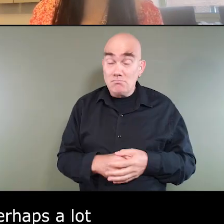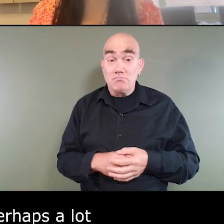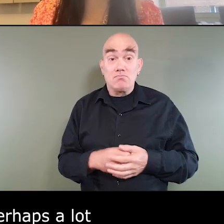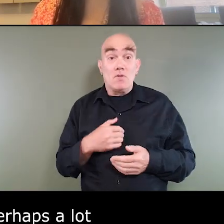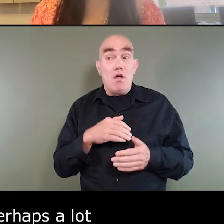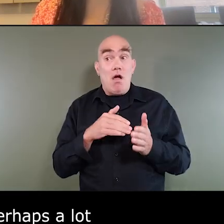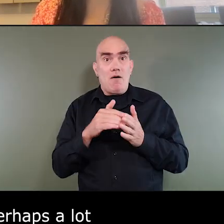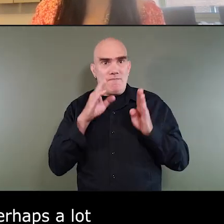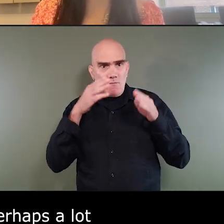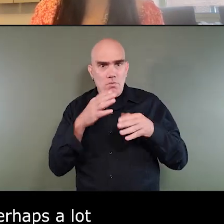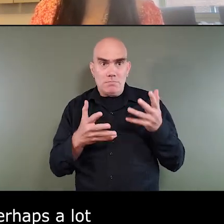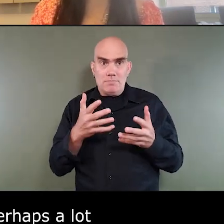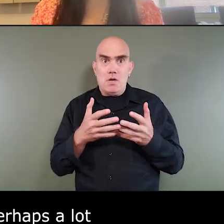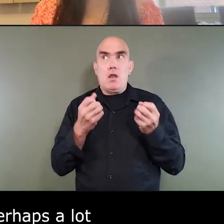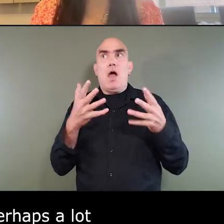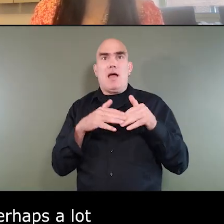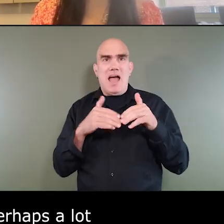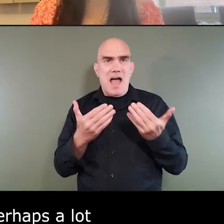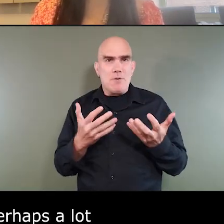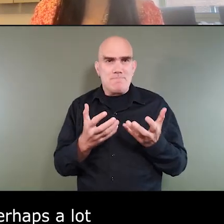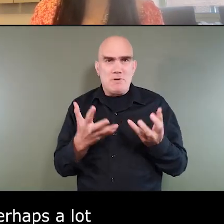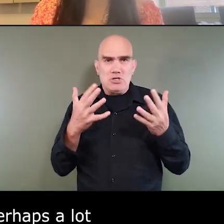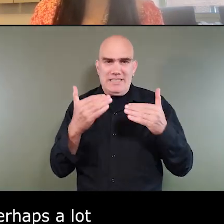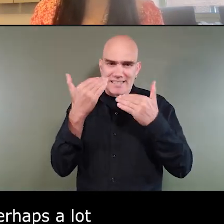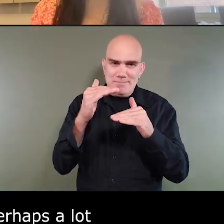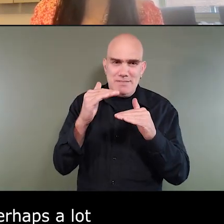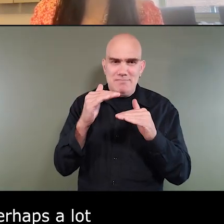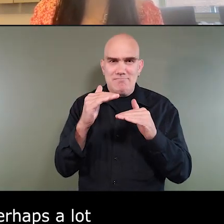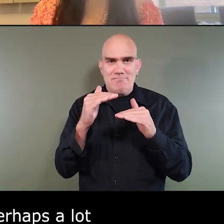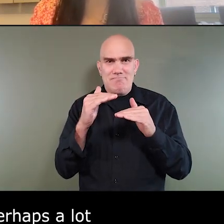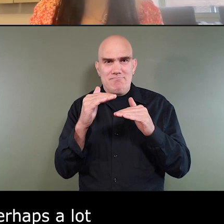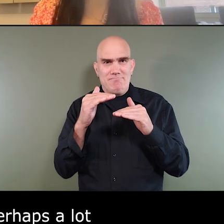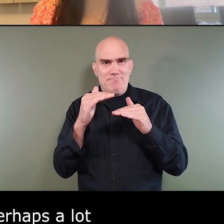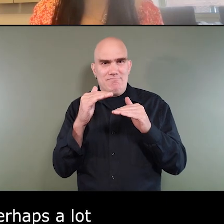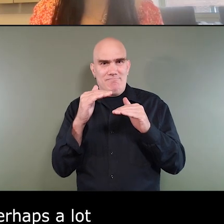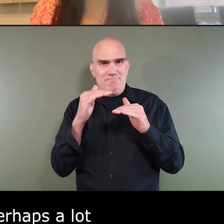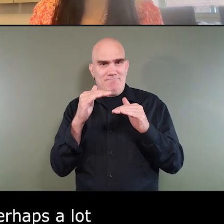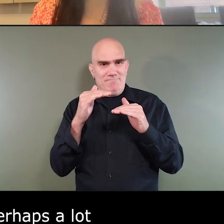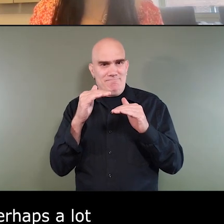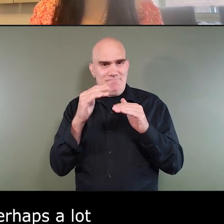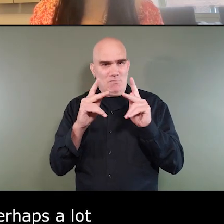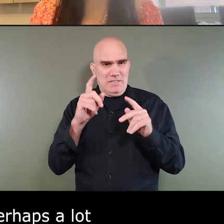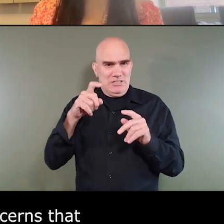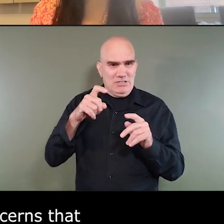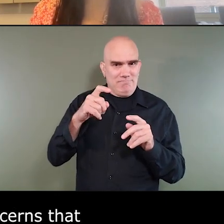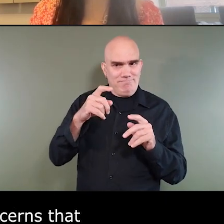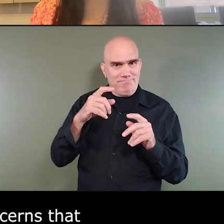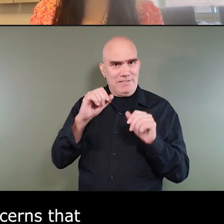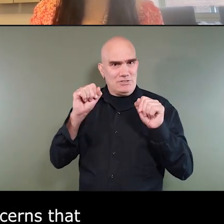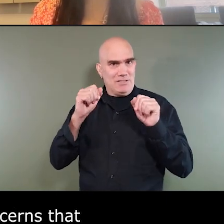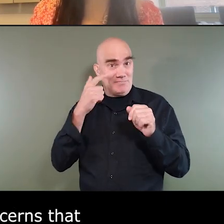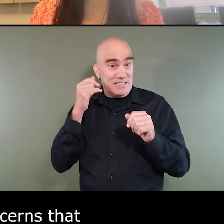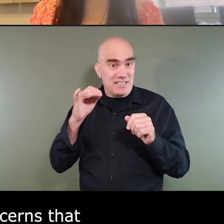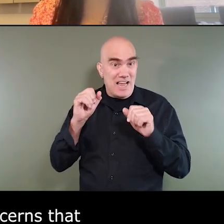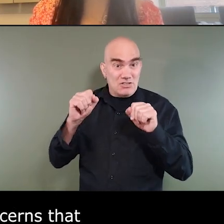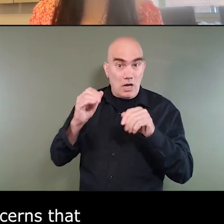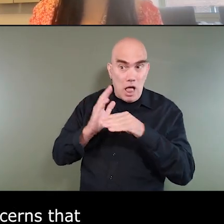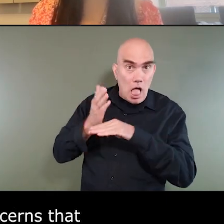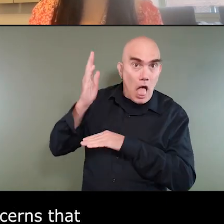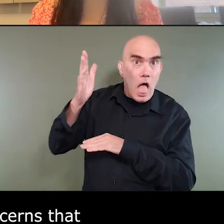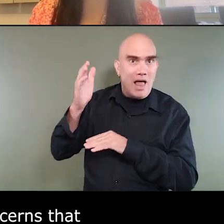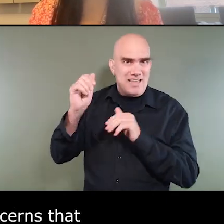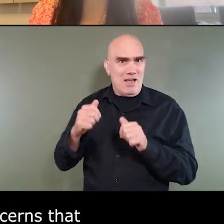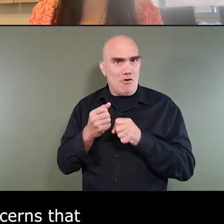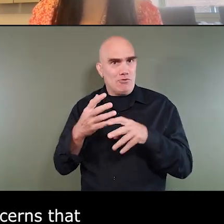interesting. We've often focused perhaps a lot on how much to limit folks from exercising due